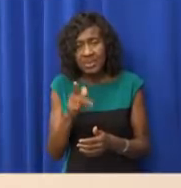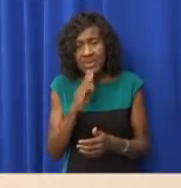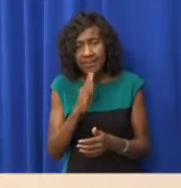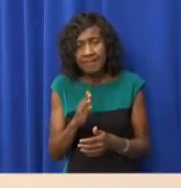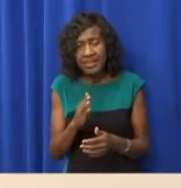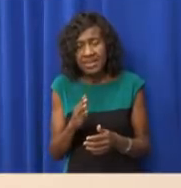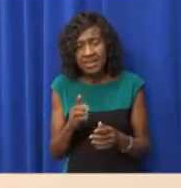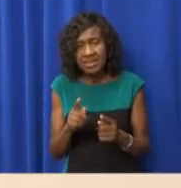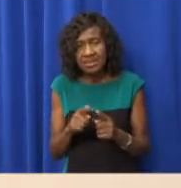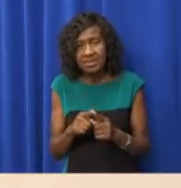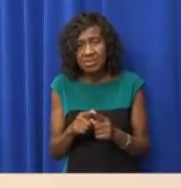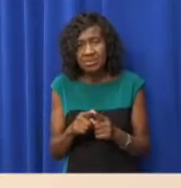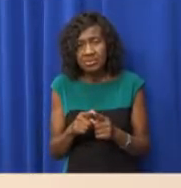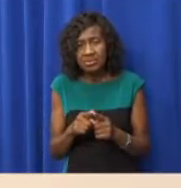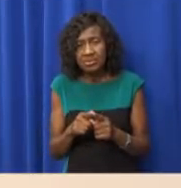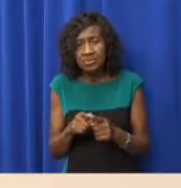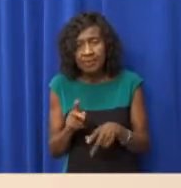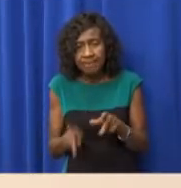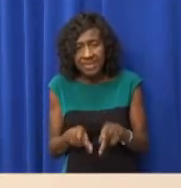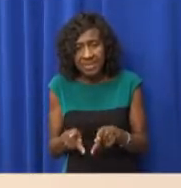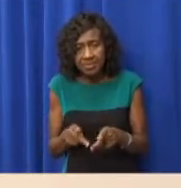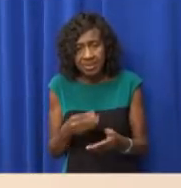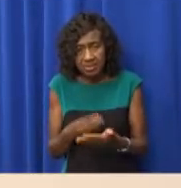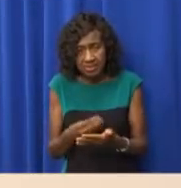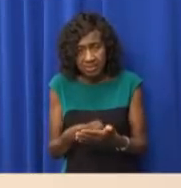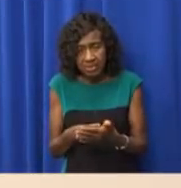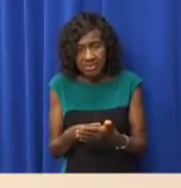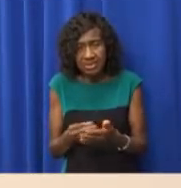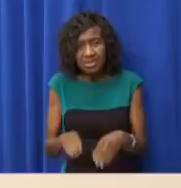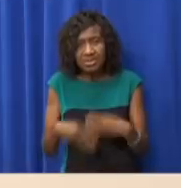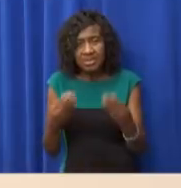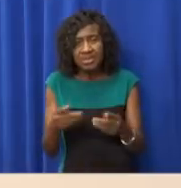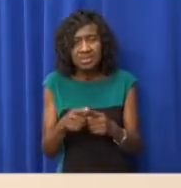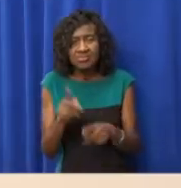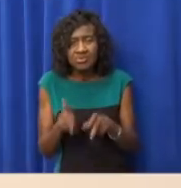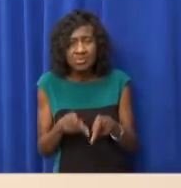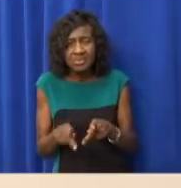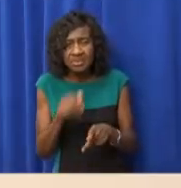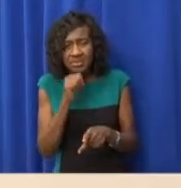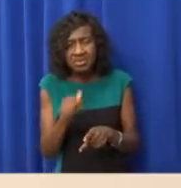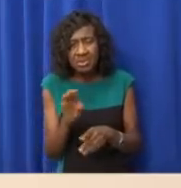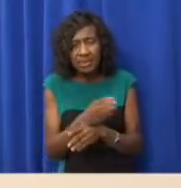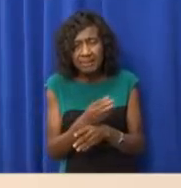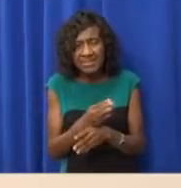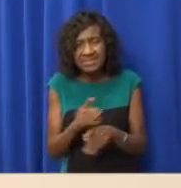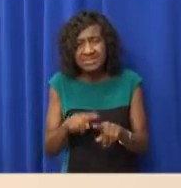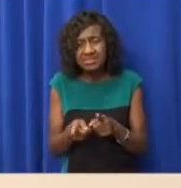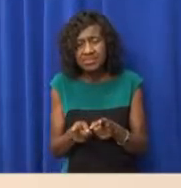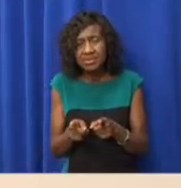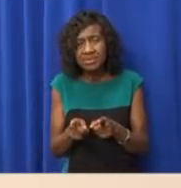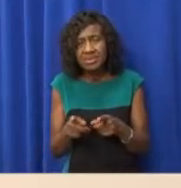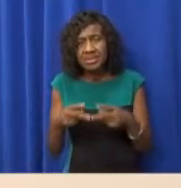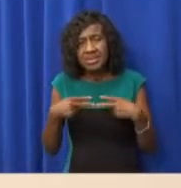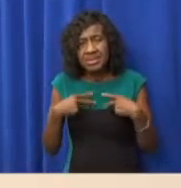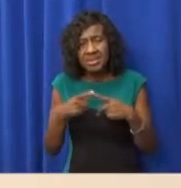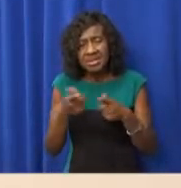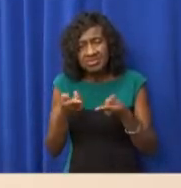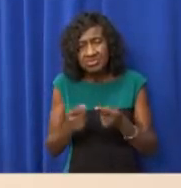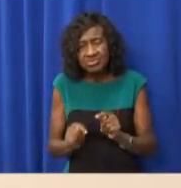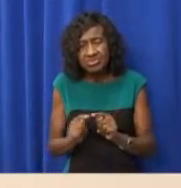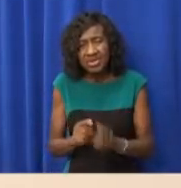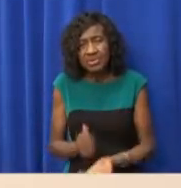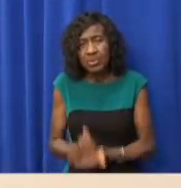businesses, just to keep people themselves going. But we've got to try to prop up as many of the businesses as we